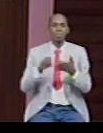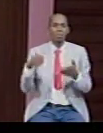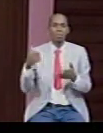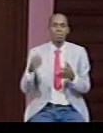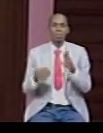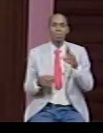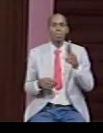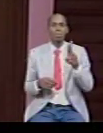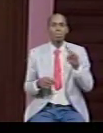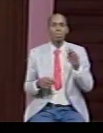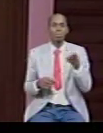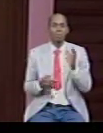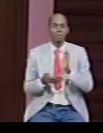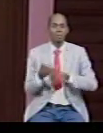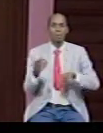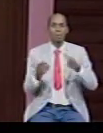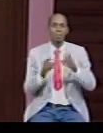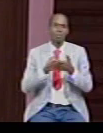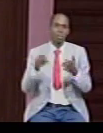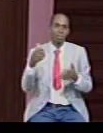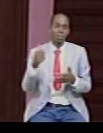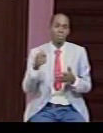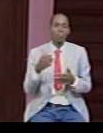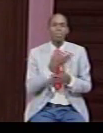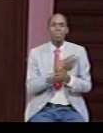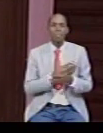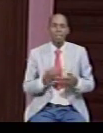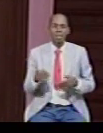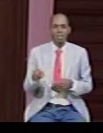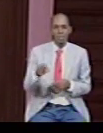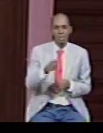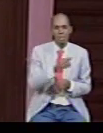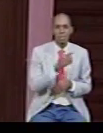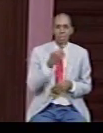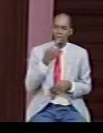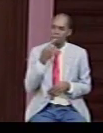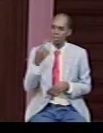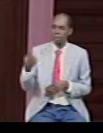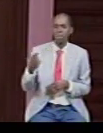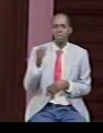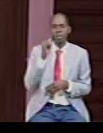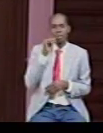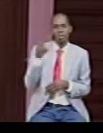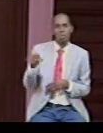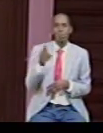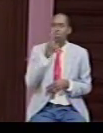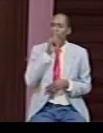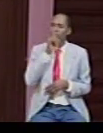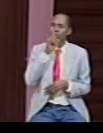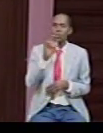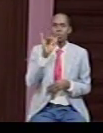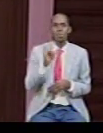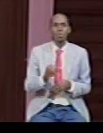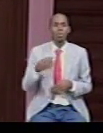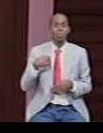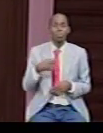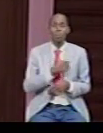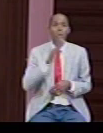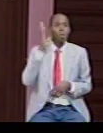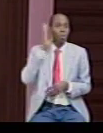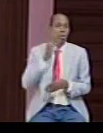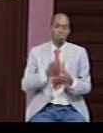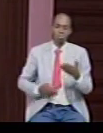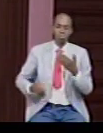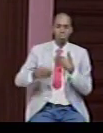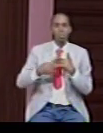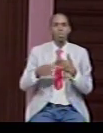chapter 1, verse 10. And he said unto her, surely we will return with